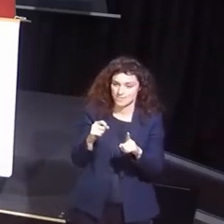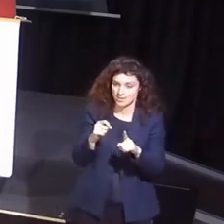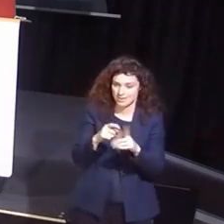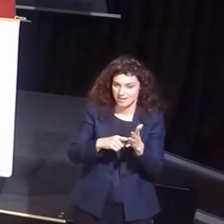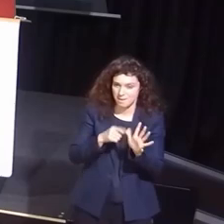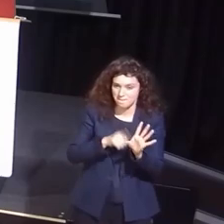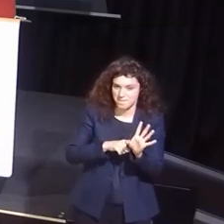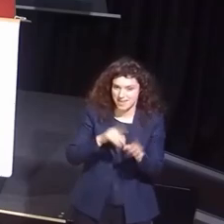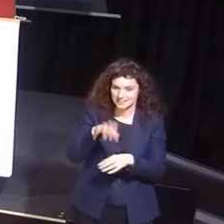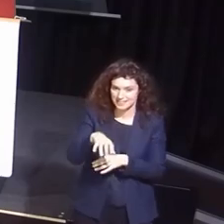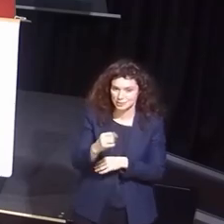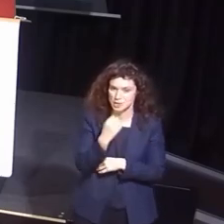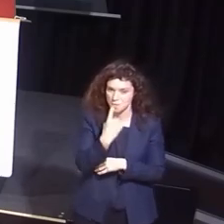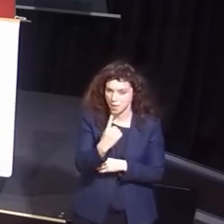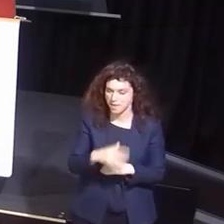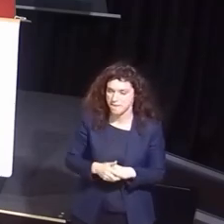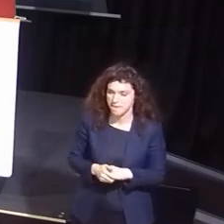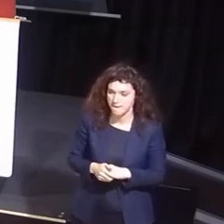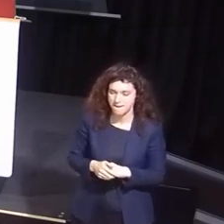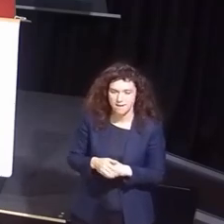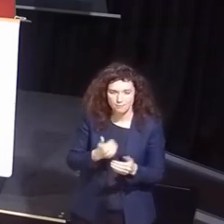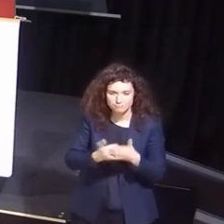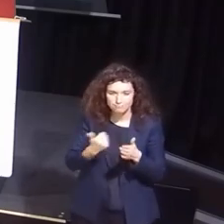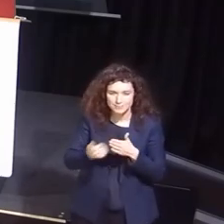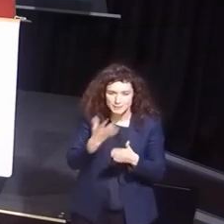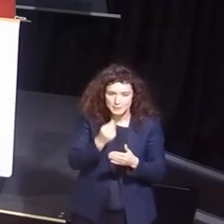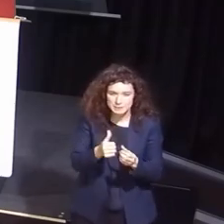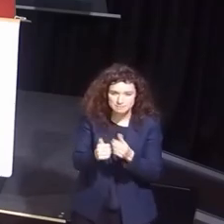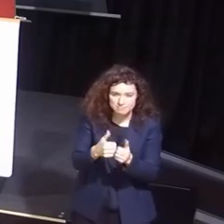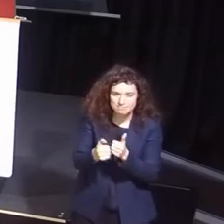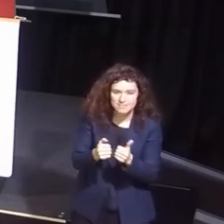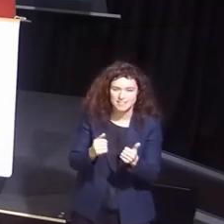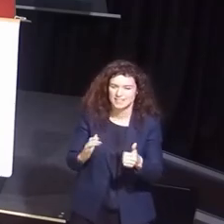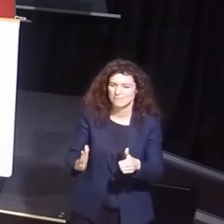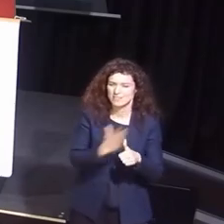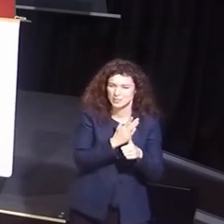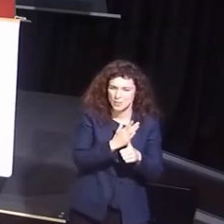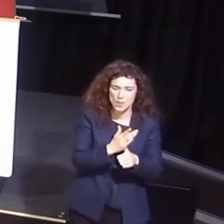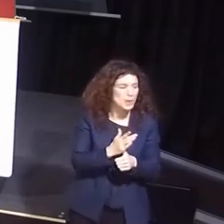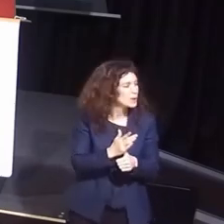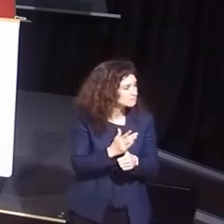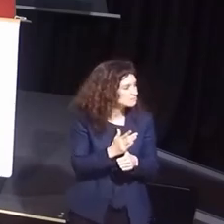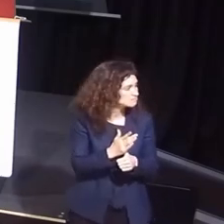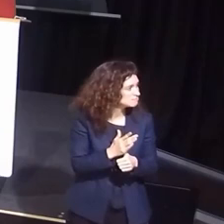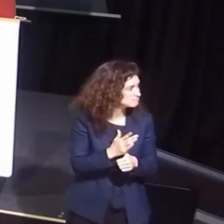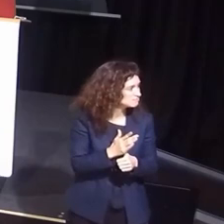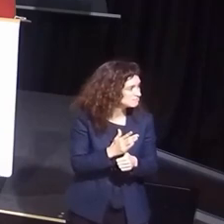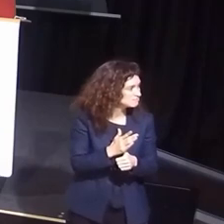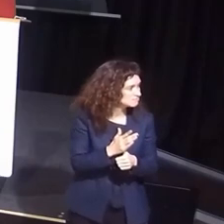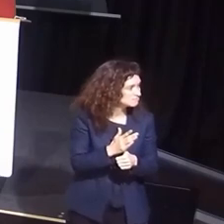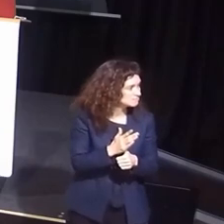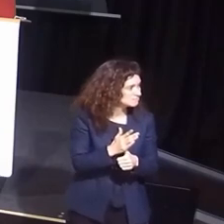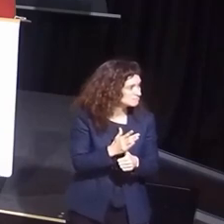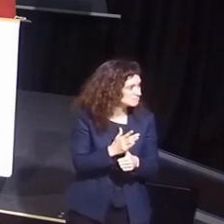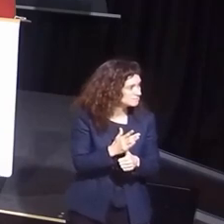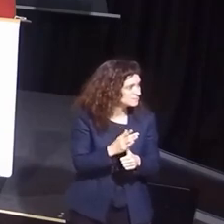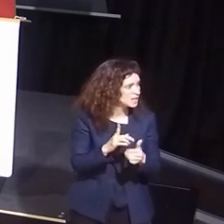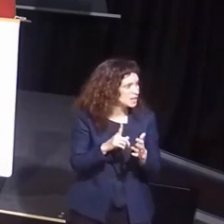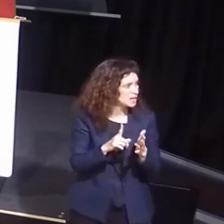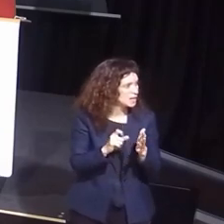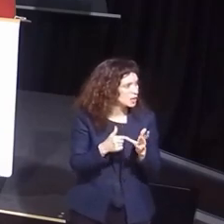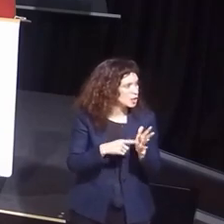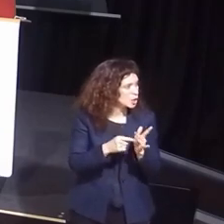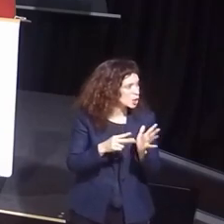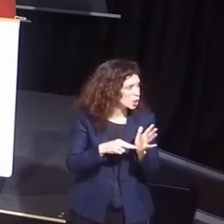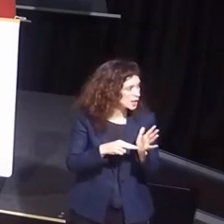the console that I probably play more than anything else. Mm-hmm. Things like the original Colin McRae Rally, many older games. They're just simpler, and I really love the fact that when you want to